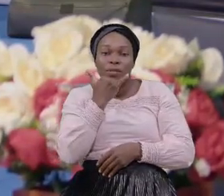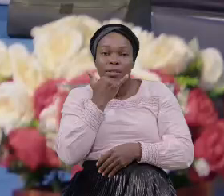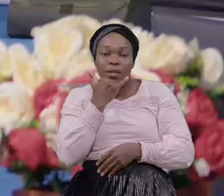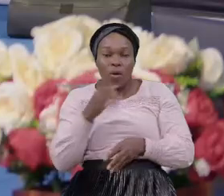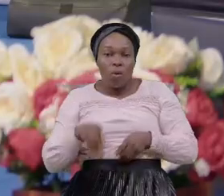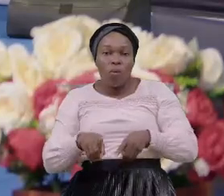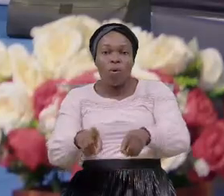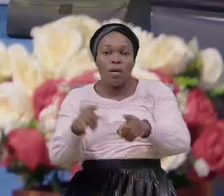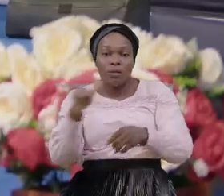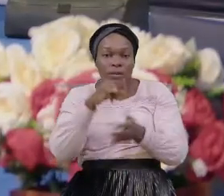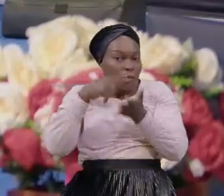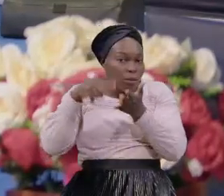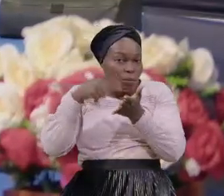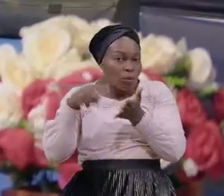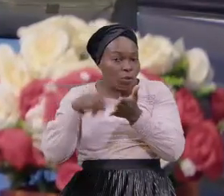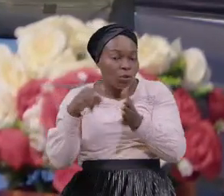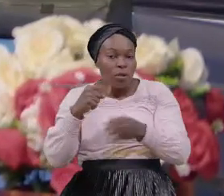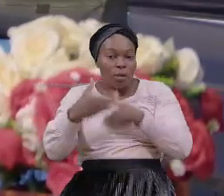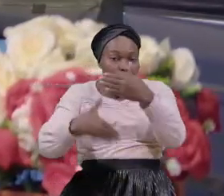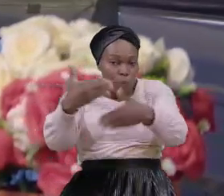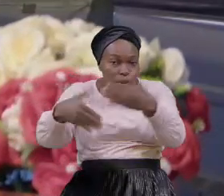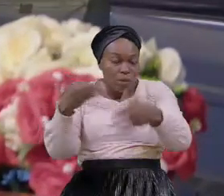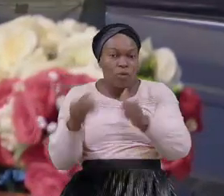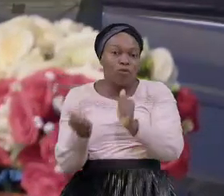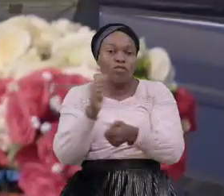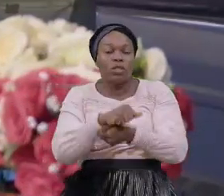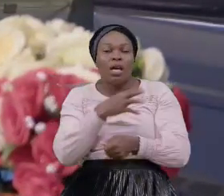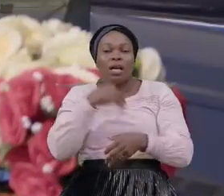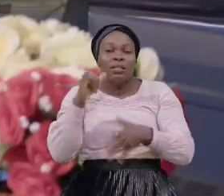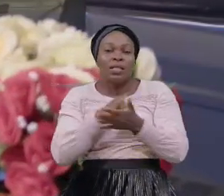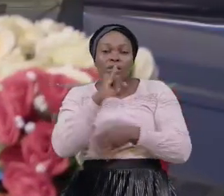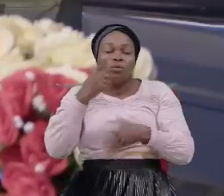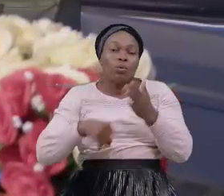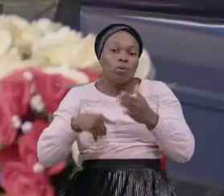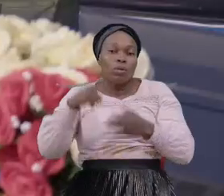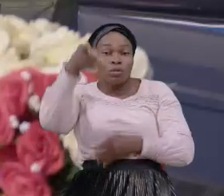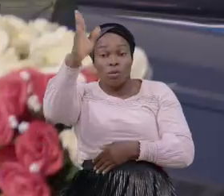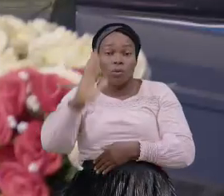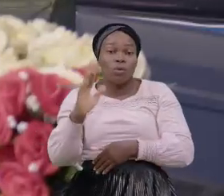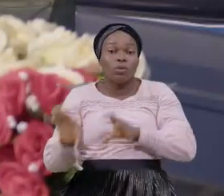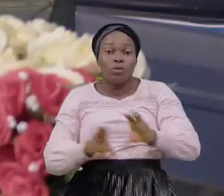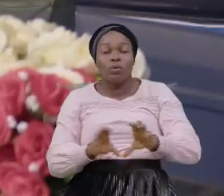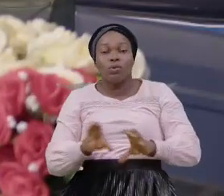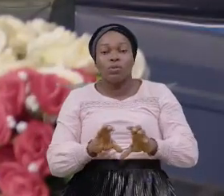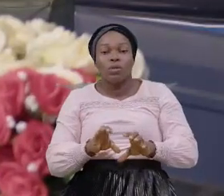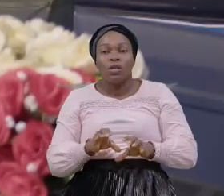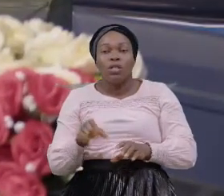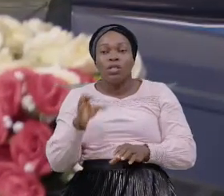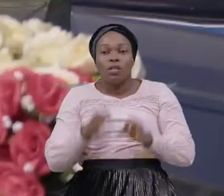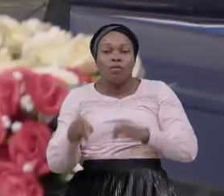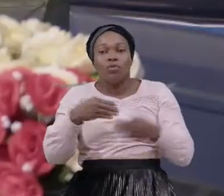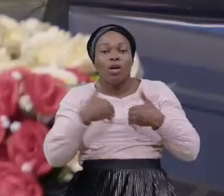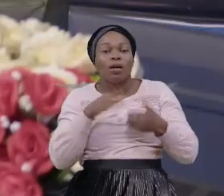change. That's what God does. And if you allow him to take over your life, that